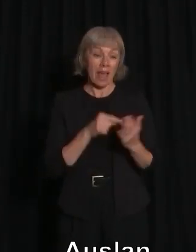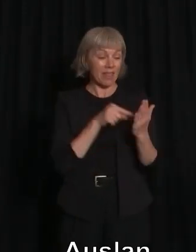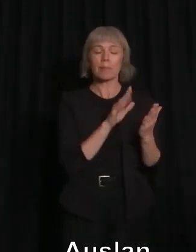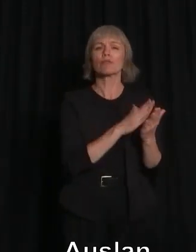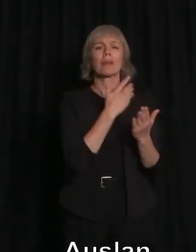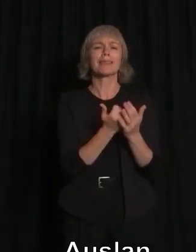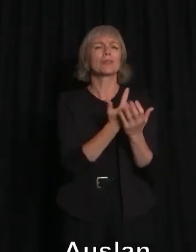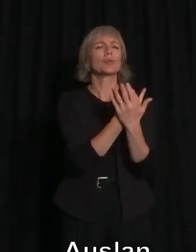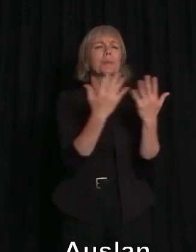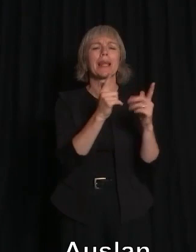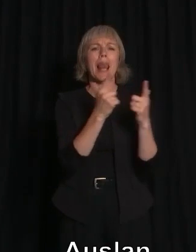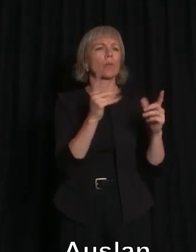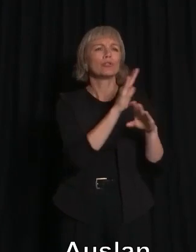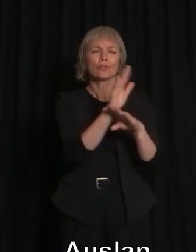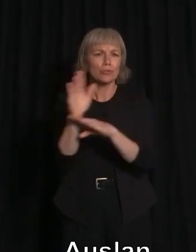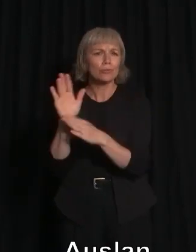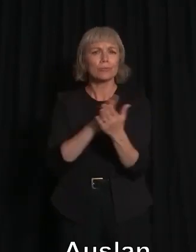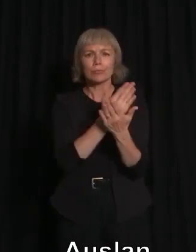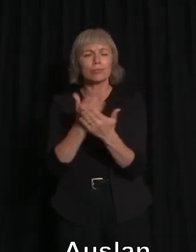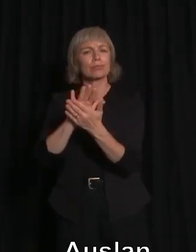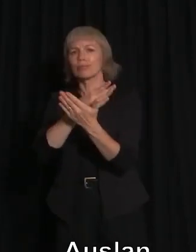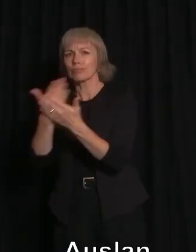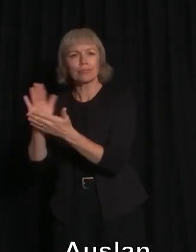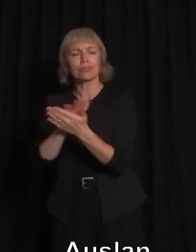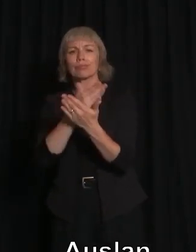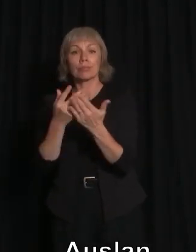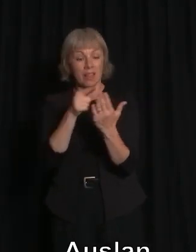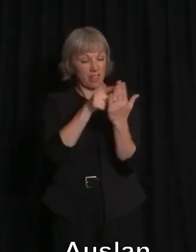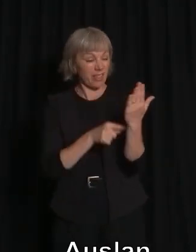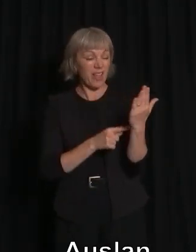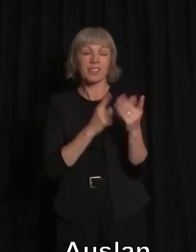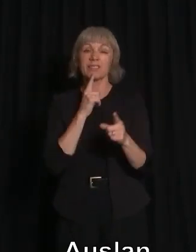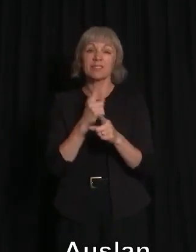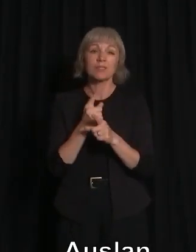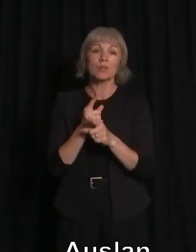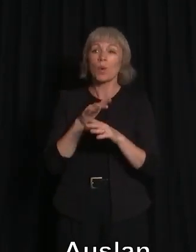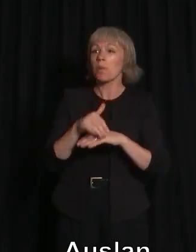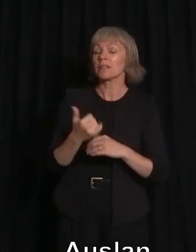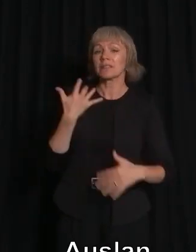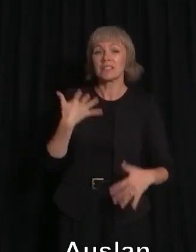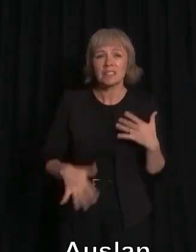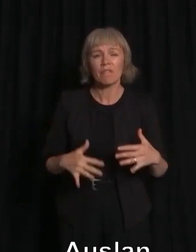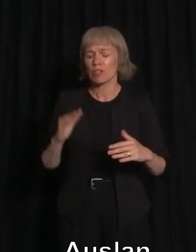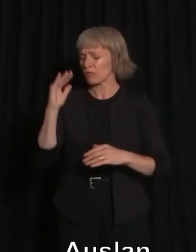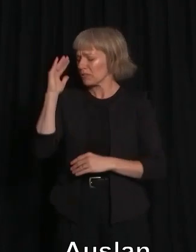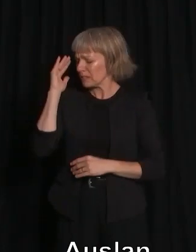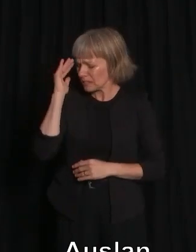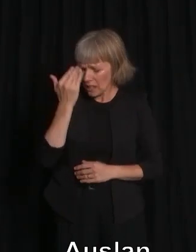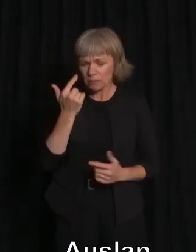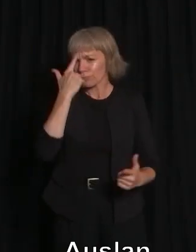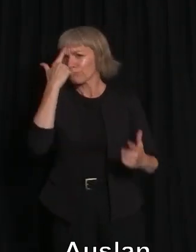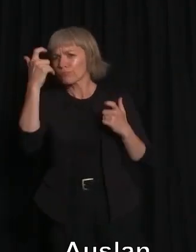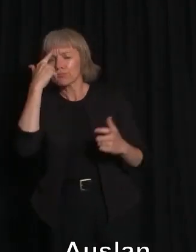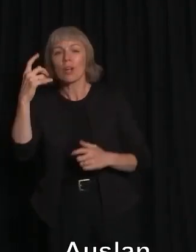world, can encapsulate the constellations of suffering, courage, resilience, ingenuity, grief,